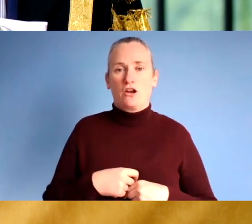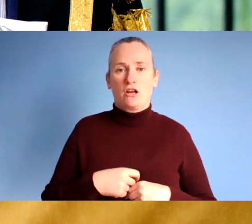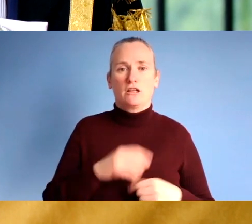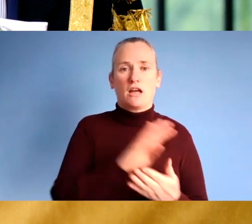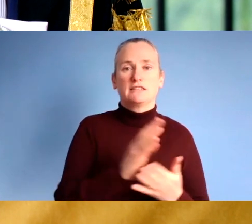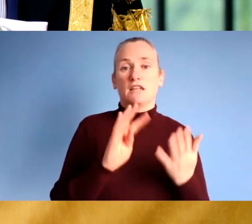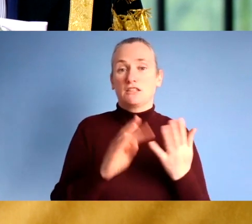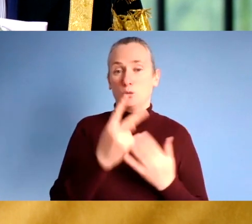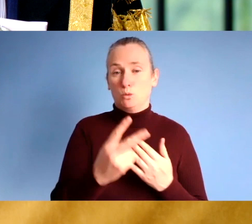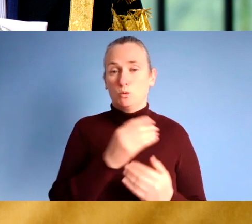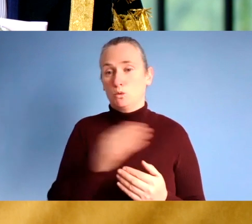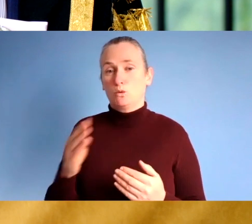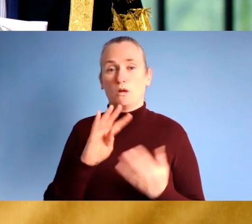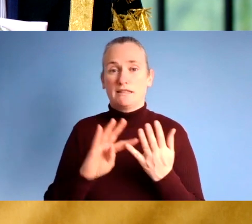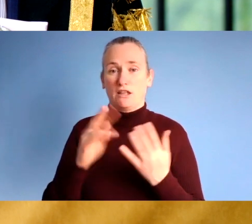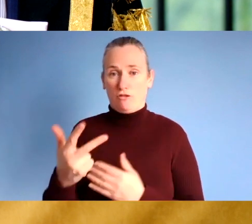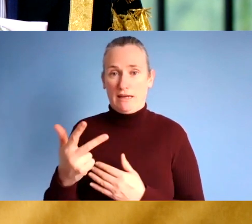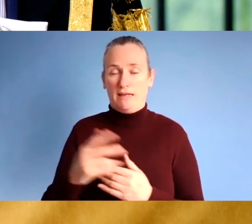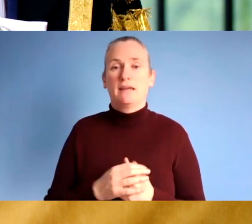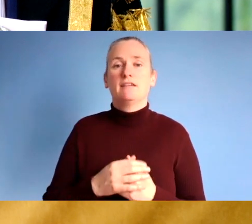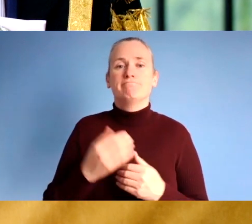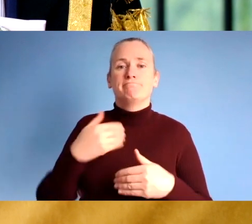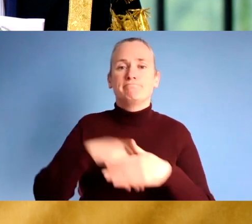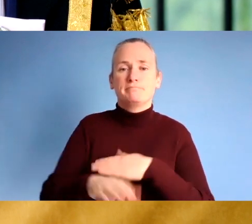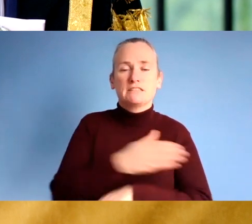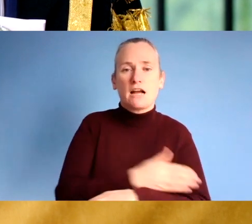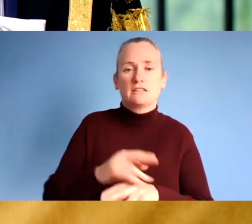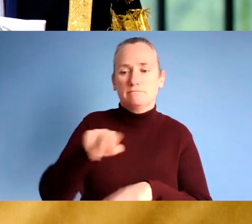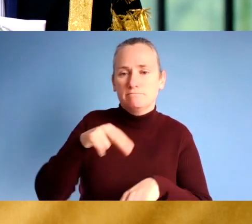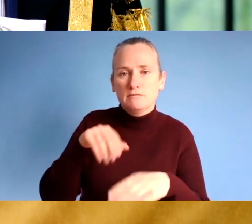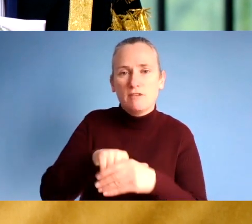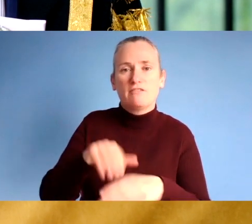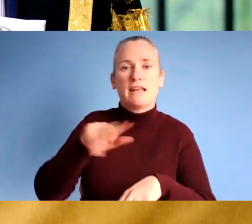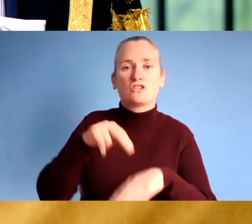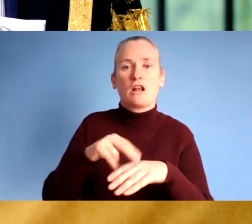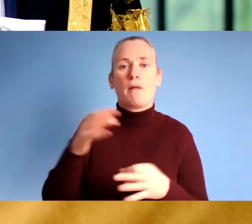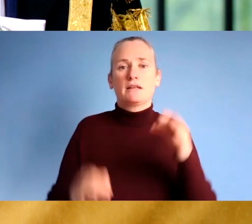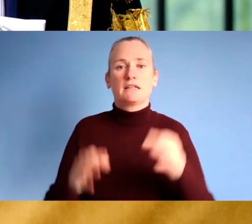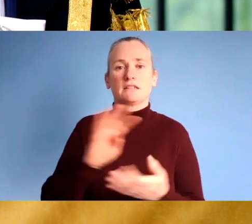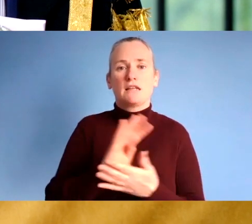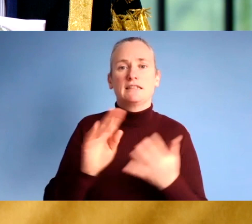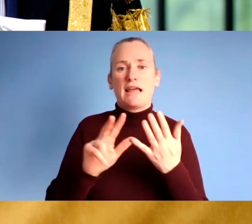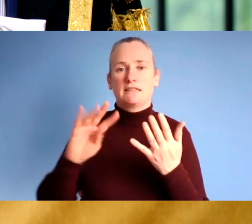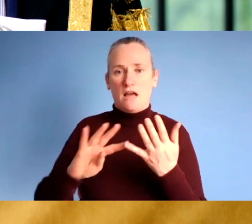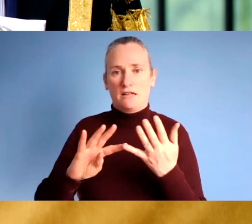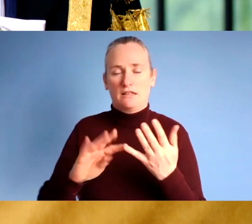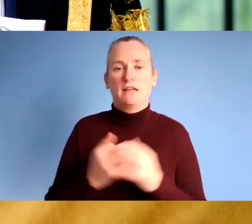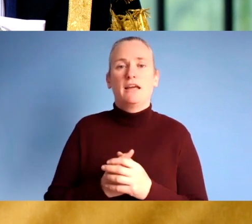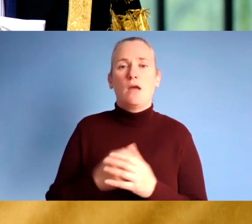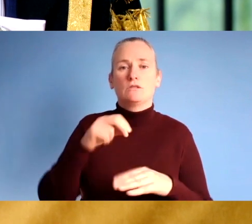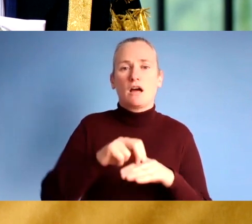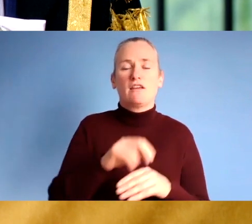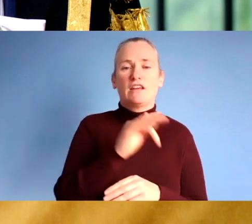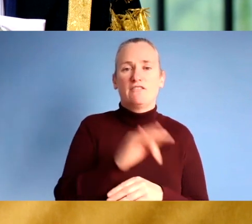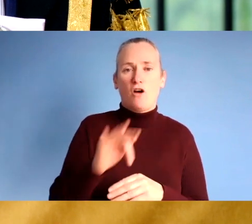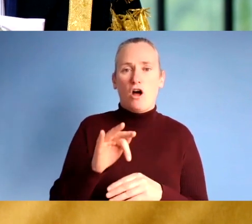1992 to 93. Since entering national politics in 1989, The Cork South Central TD has served on Fianna